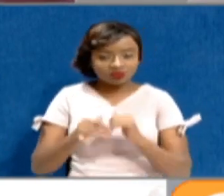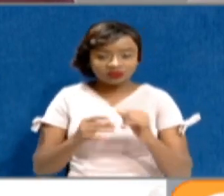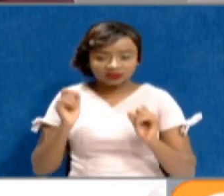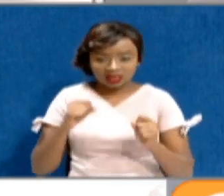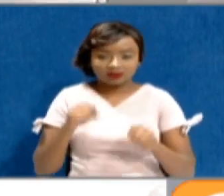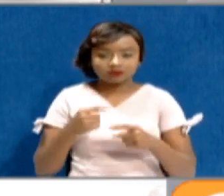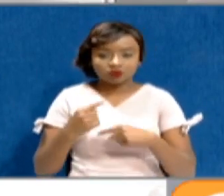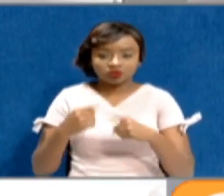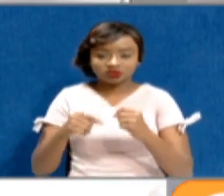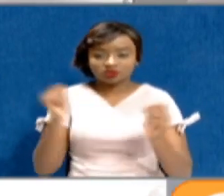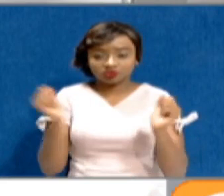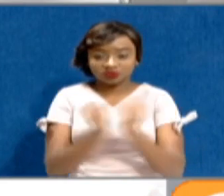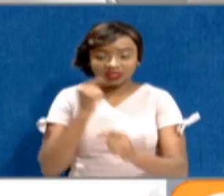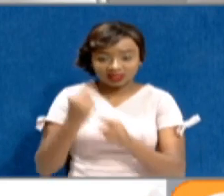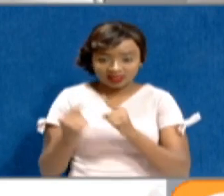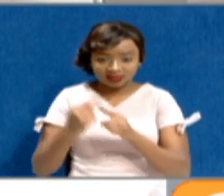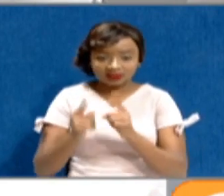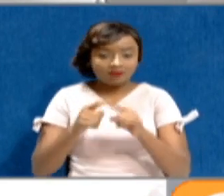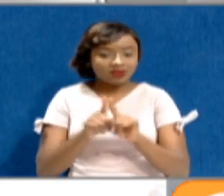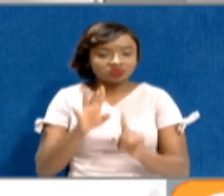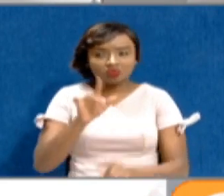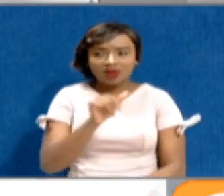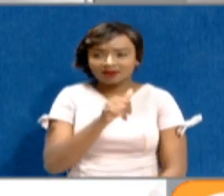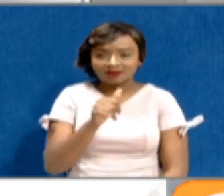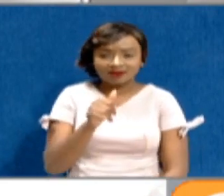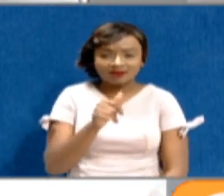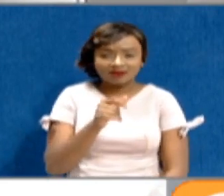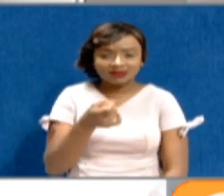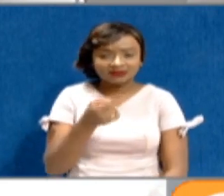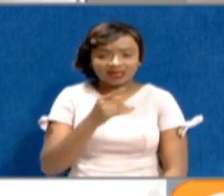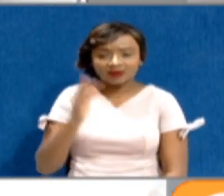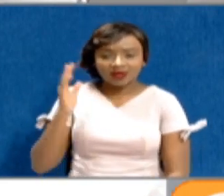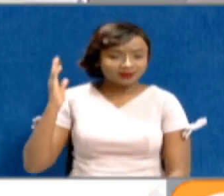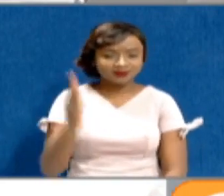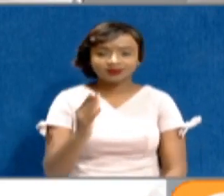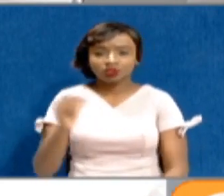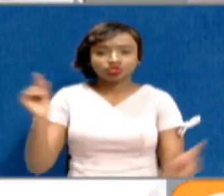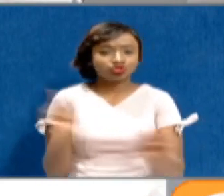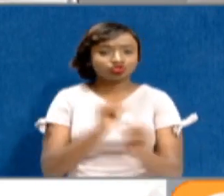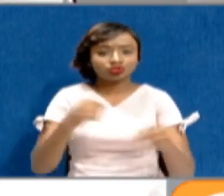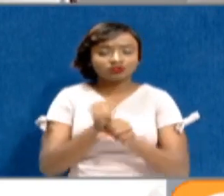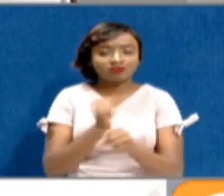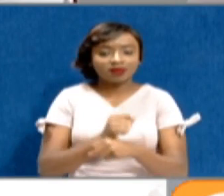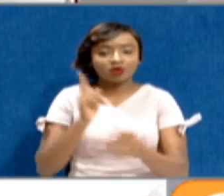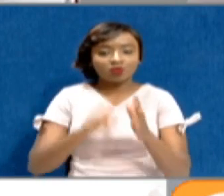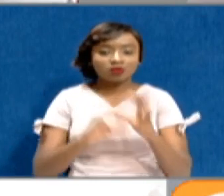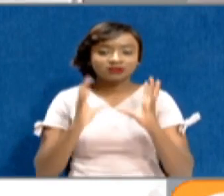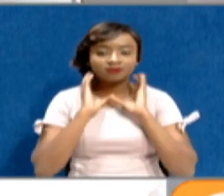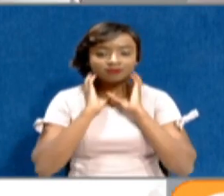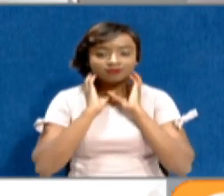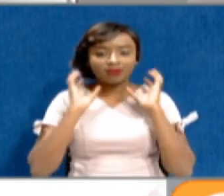up to 10 years. In fact, one of the most straightforward vaccines to have been manufactured in the world is the